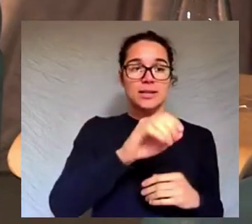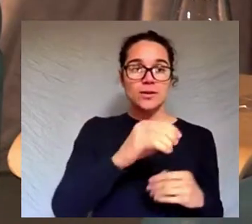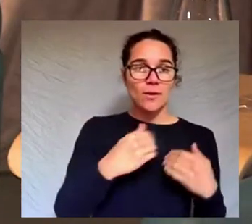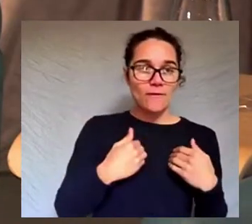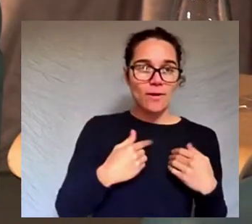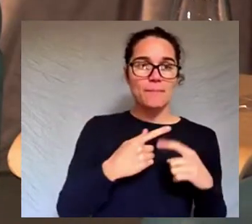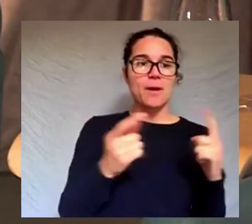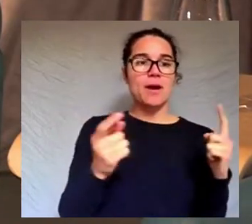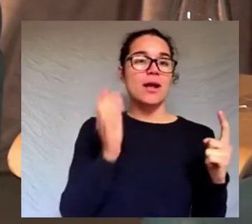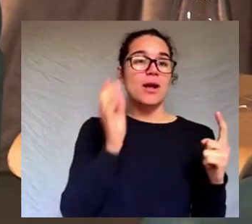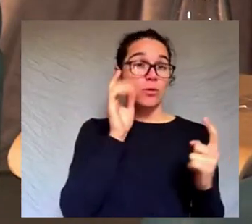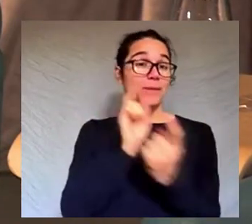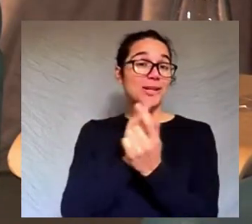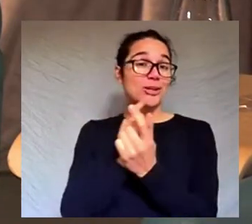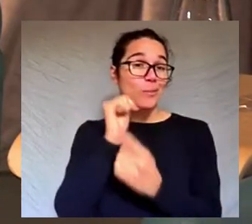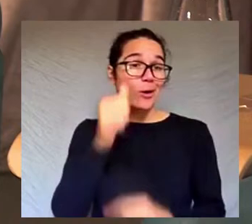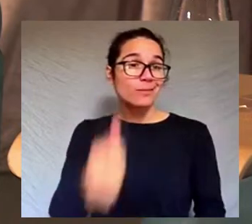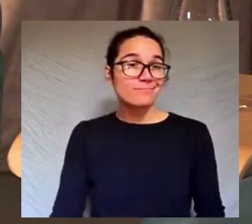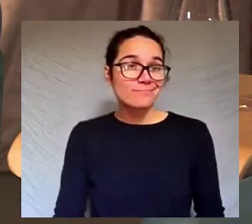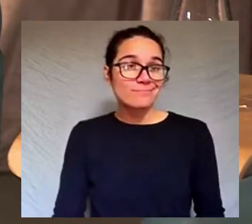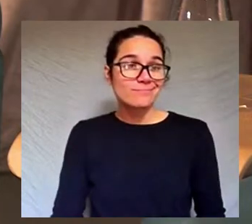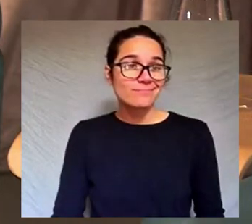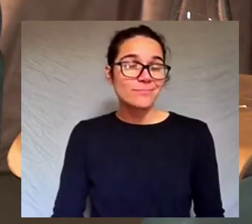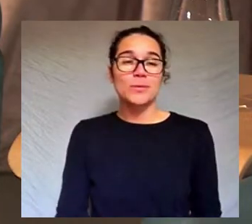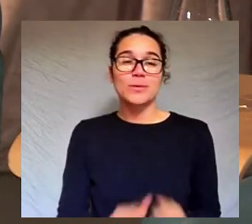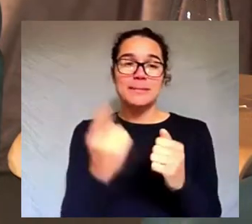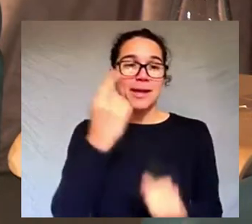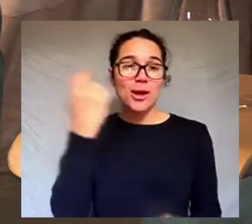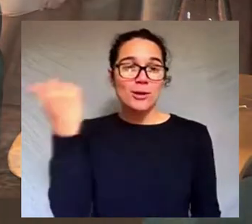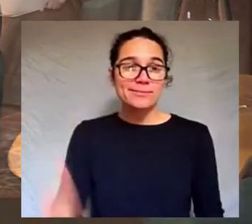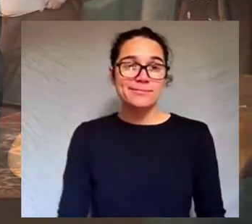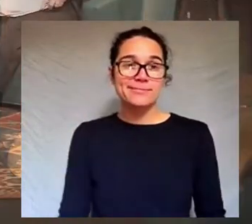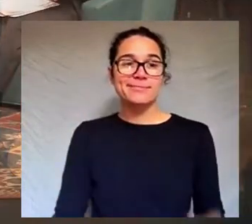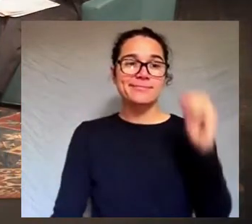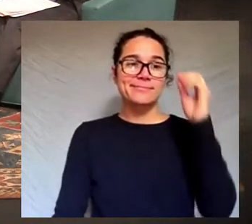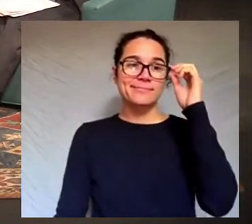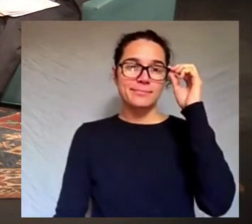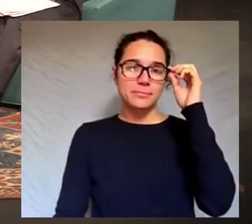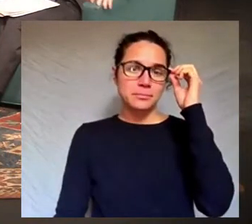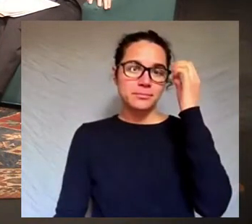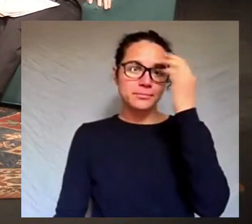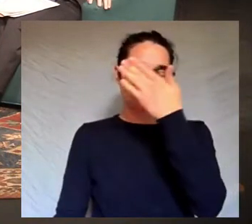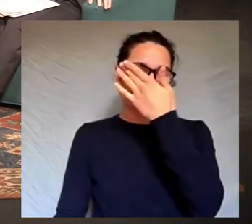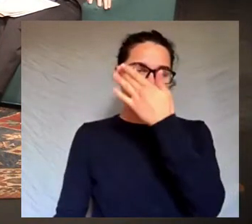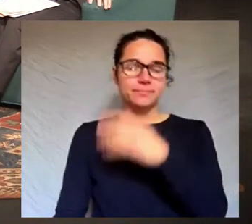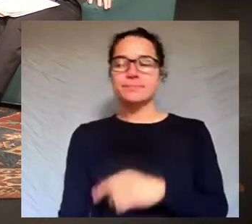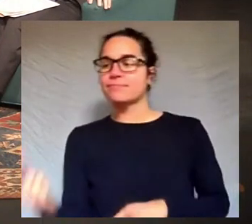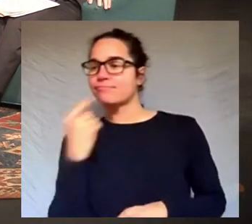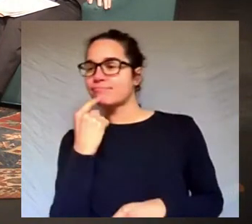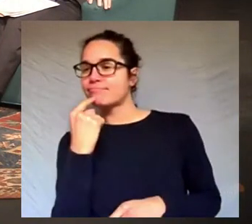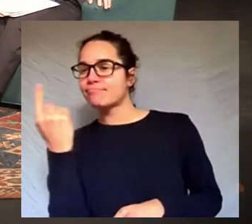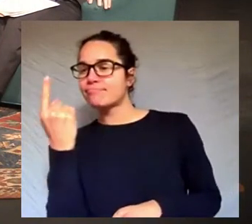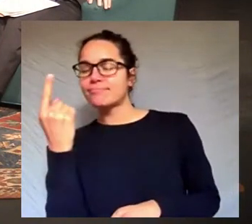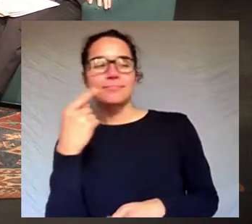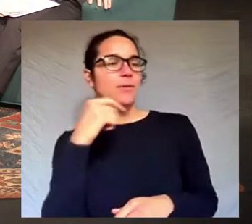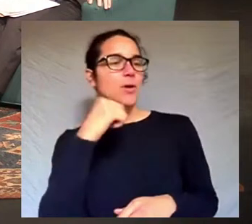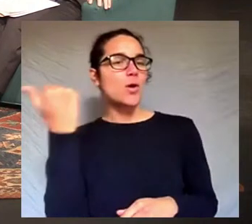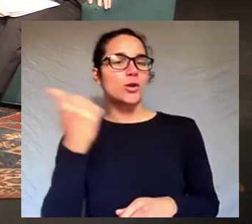her tomorrow on something else. And Justice Barrett, you've said this in other settings, that the public thinks